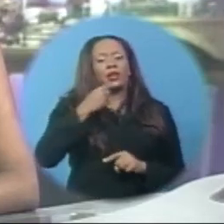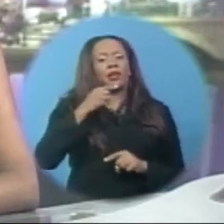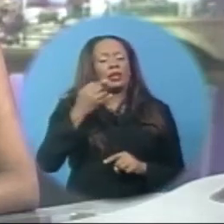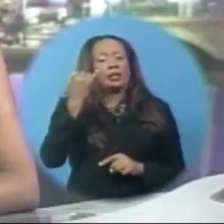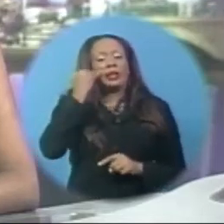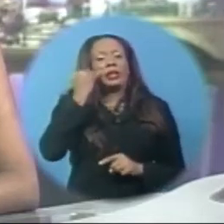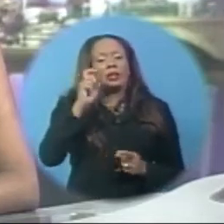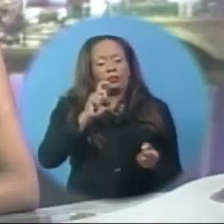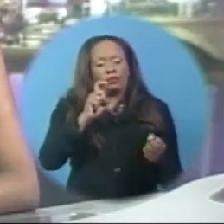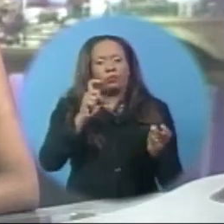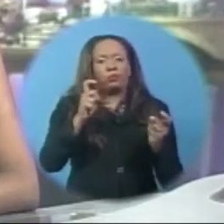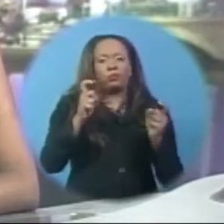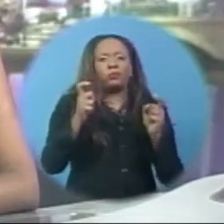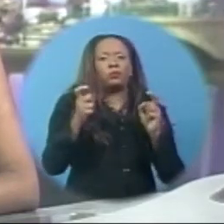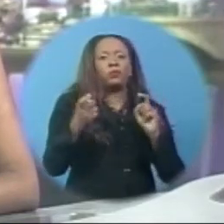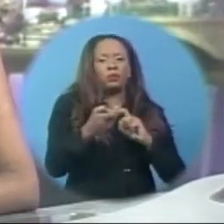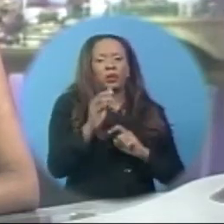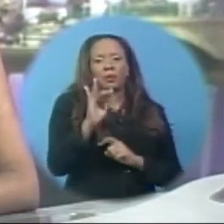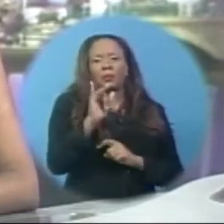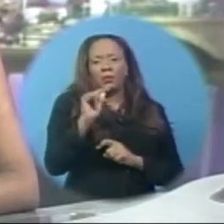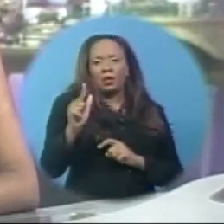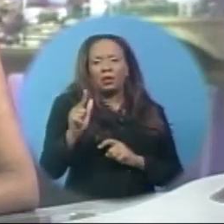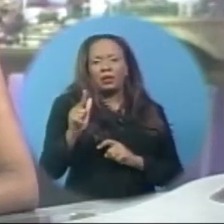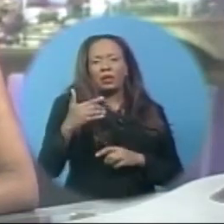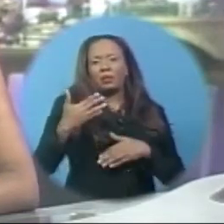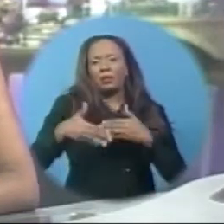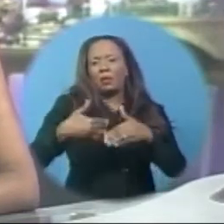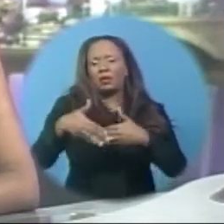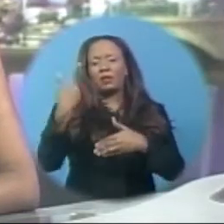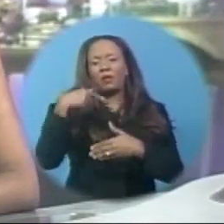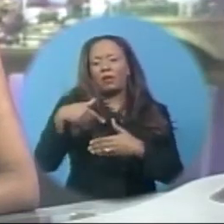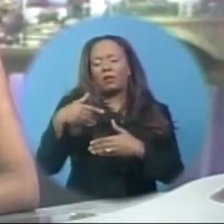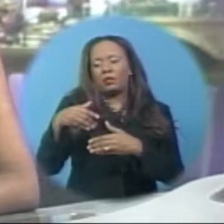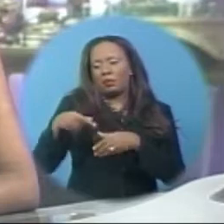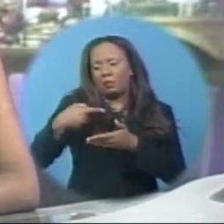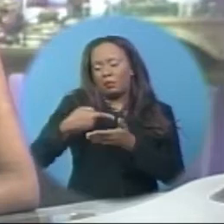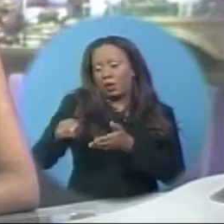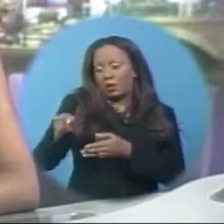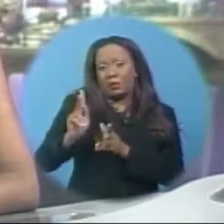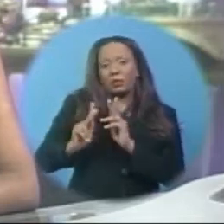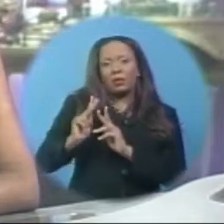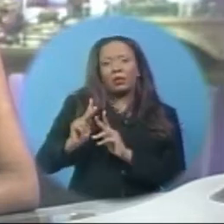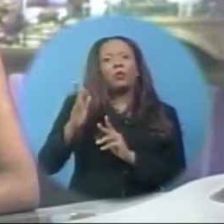but he hopes once the amendment clears the chamber, the process for refunds will be quick.